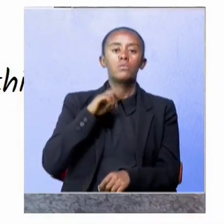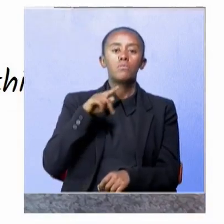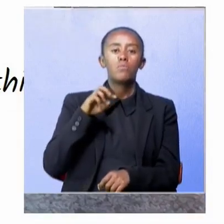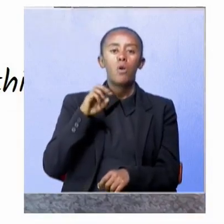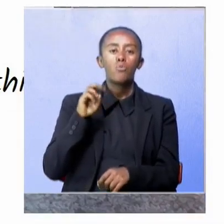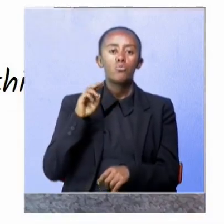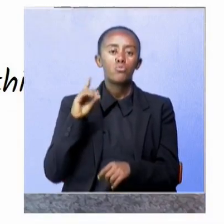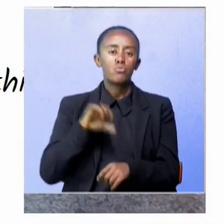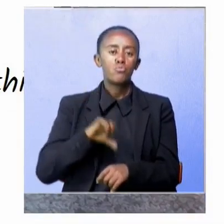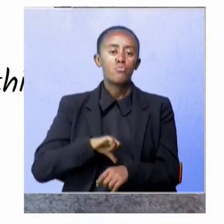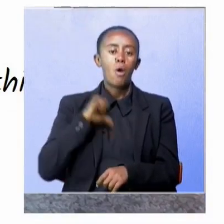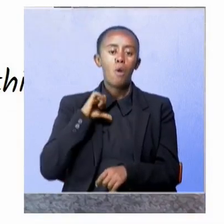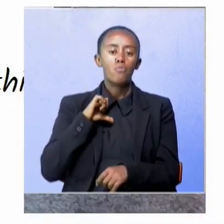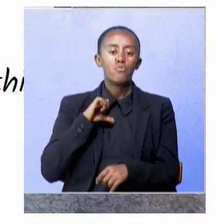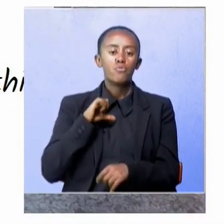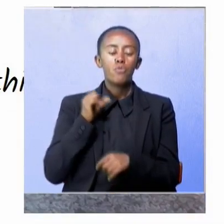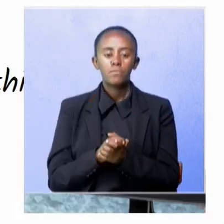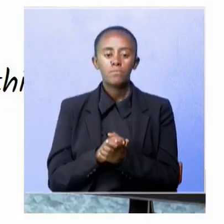of.